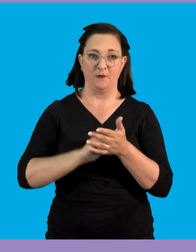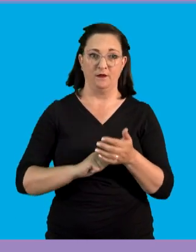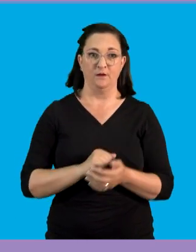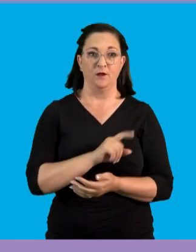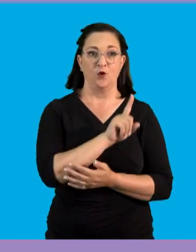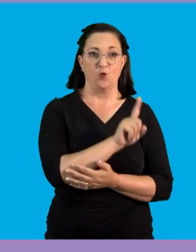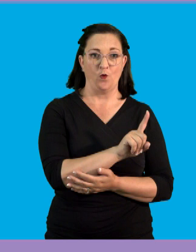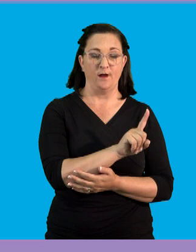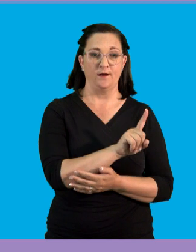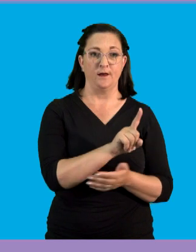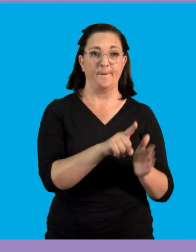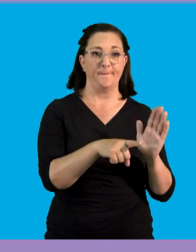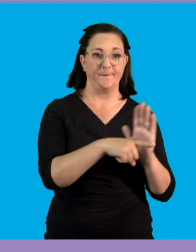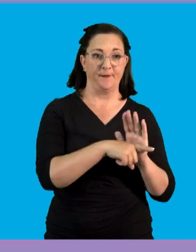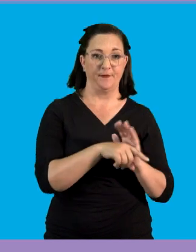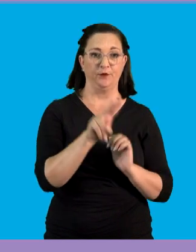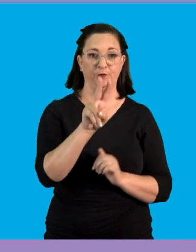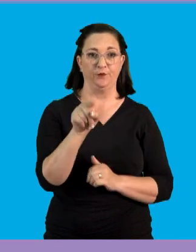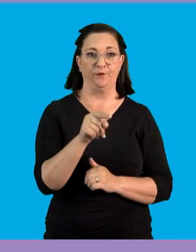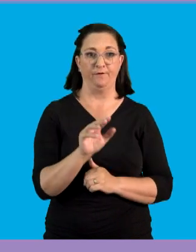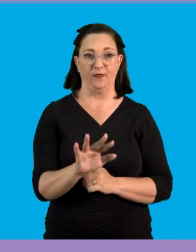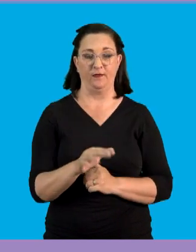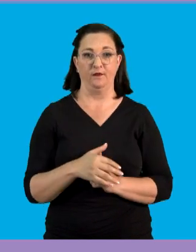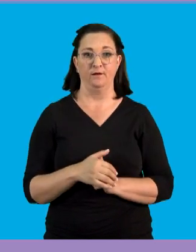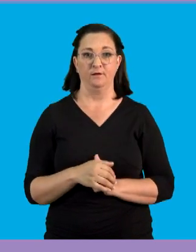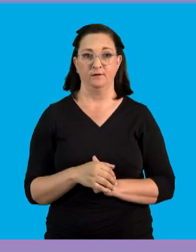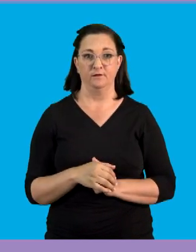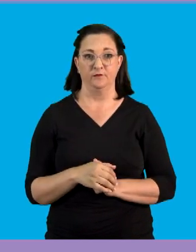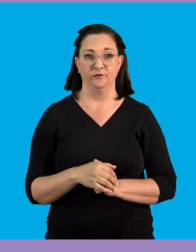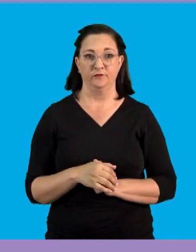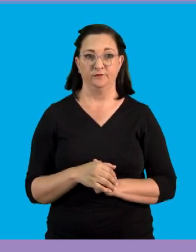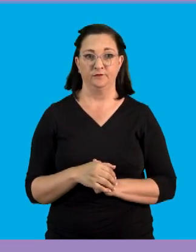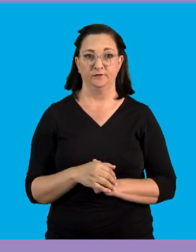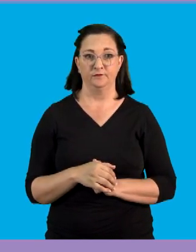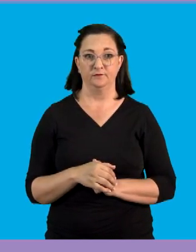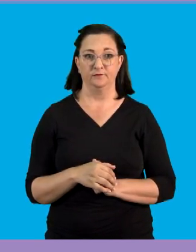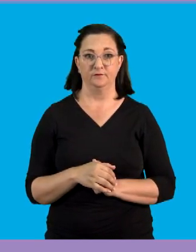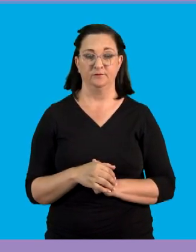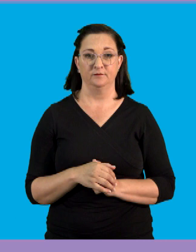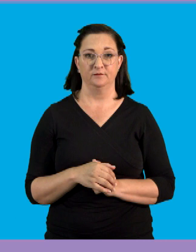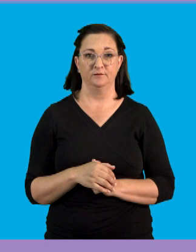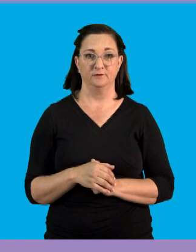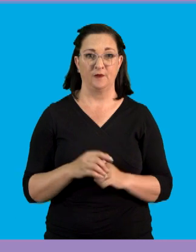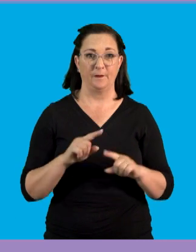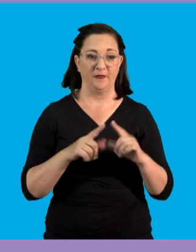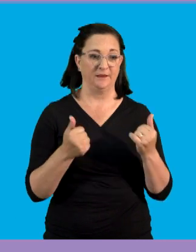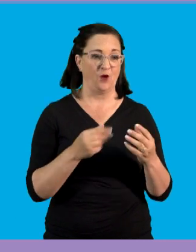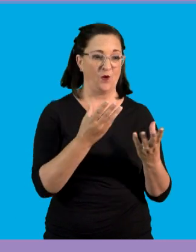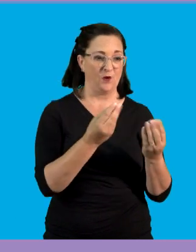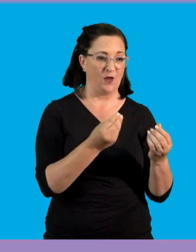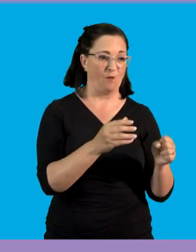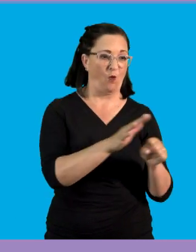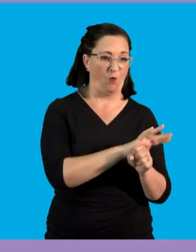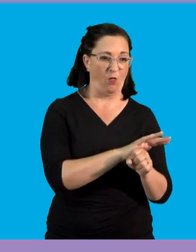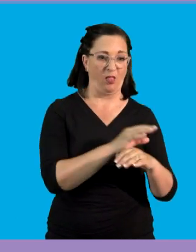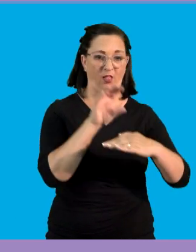here 1 minus 2/5 of the pizza. But again, we are working with a whole